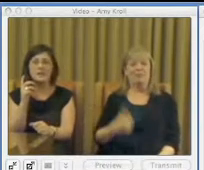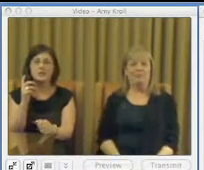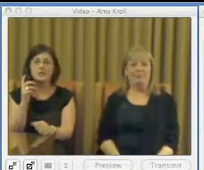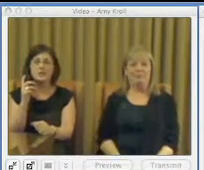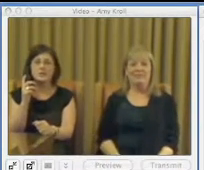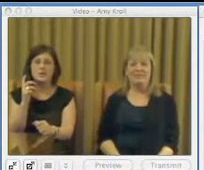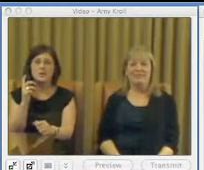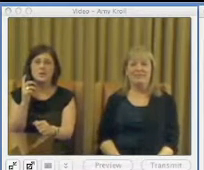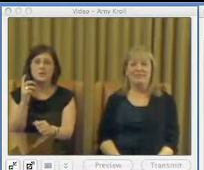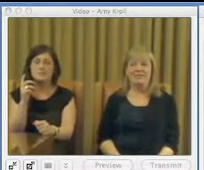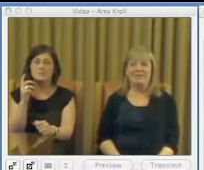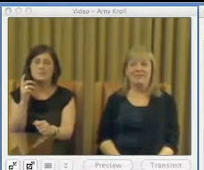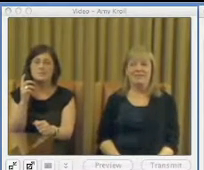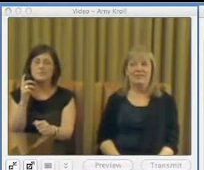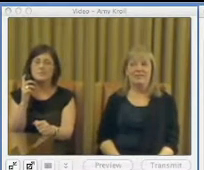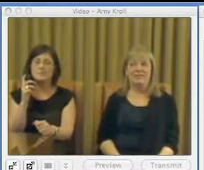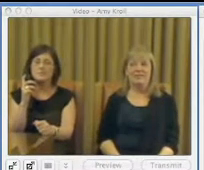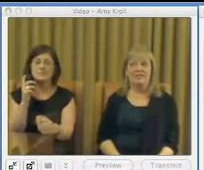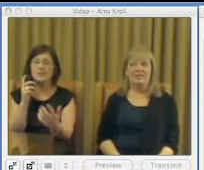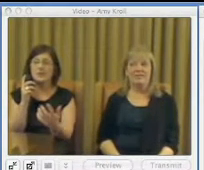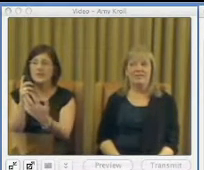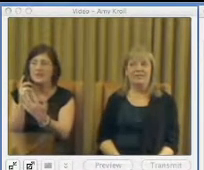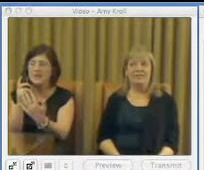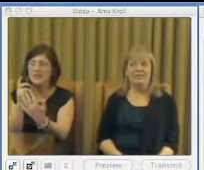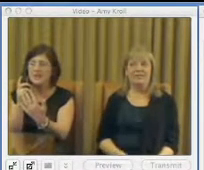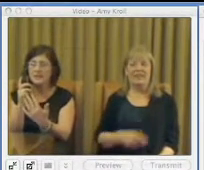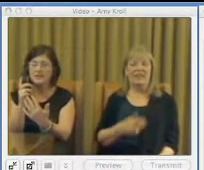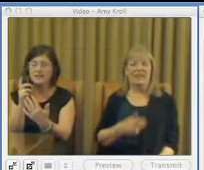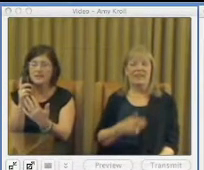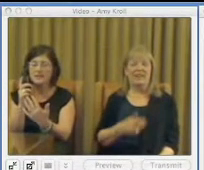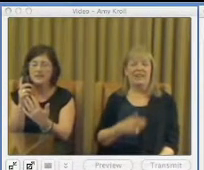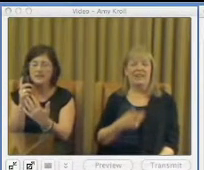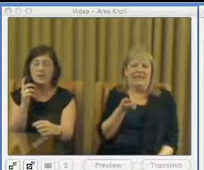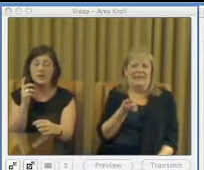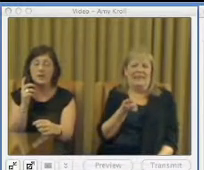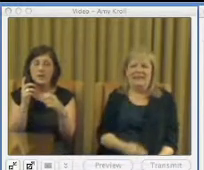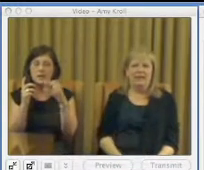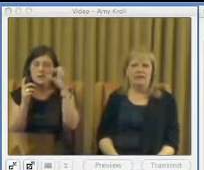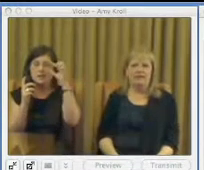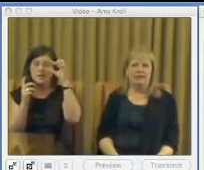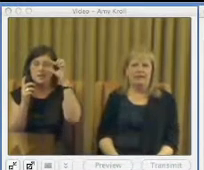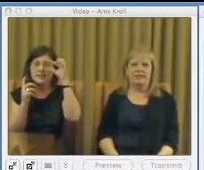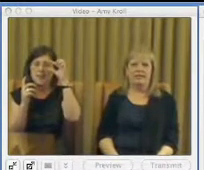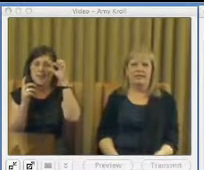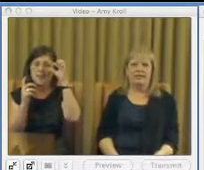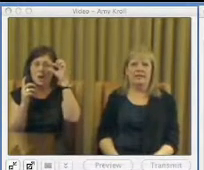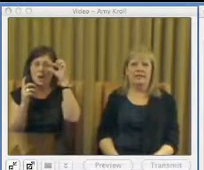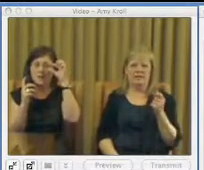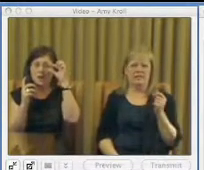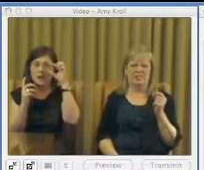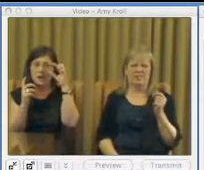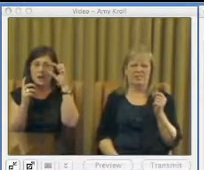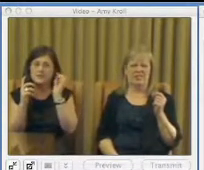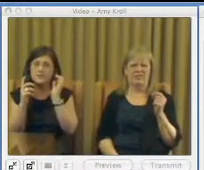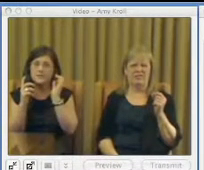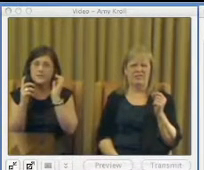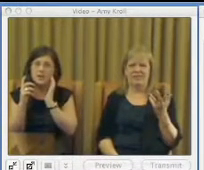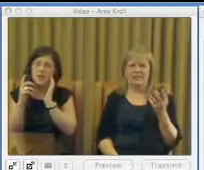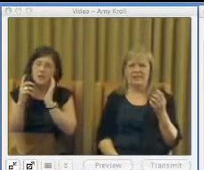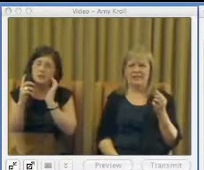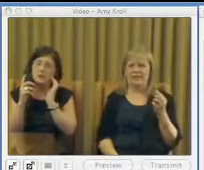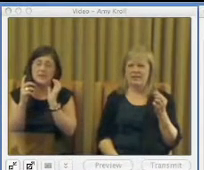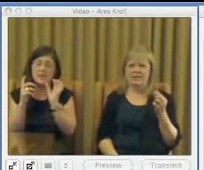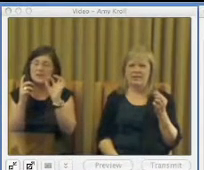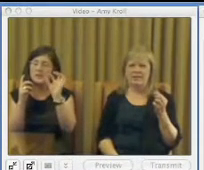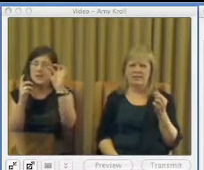And I'll demonstrate. The student just goes, I don't know if you can even see it, it's probably too small, but like very slight squinting of